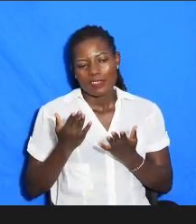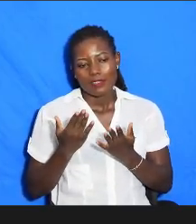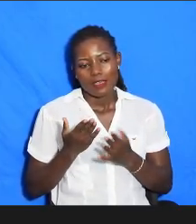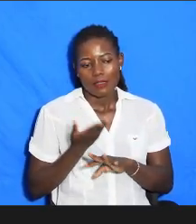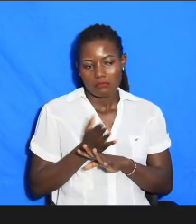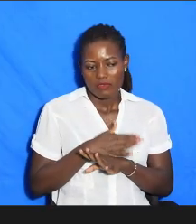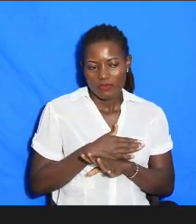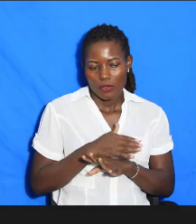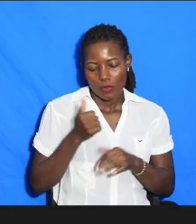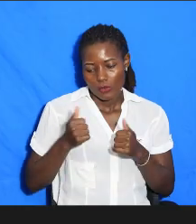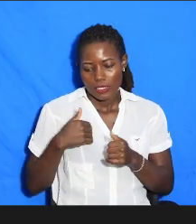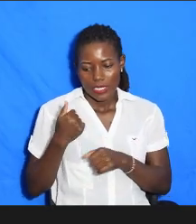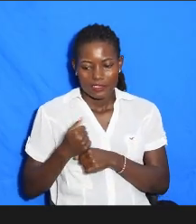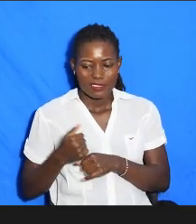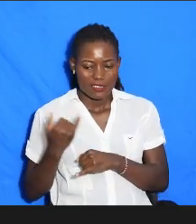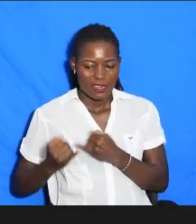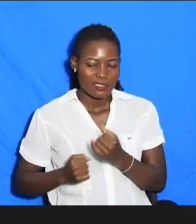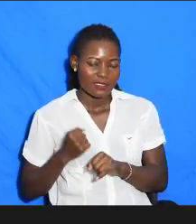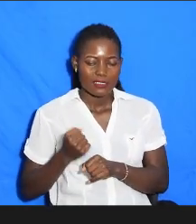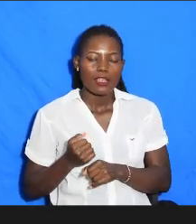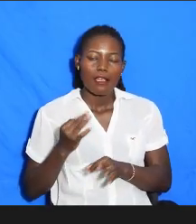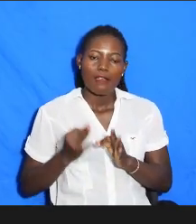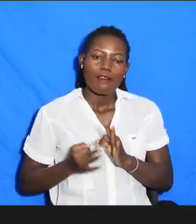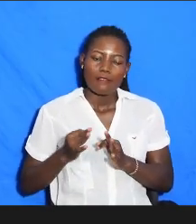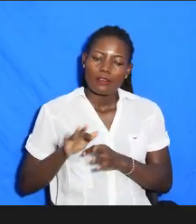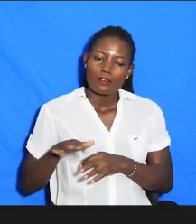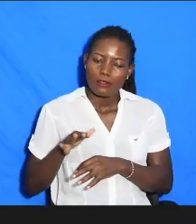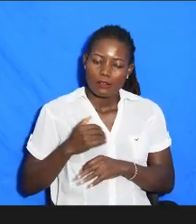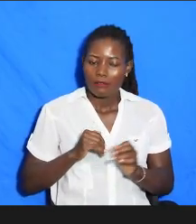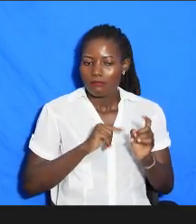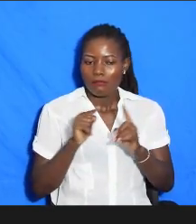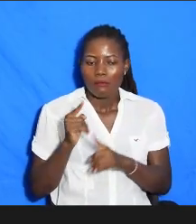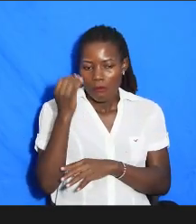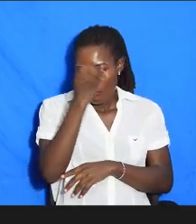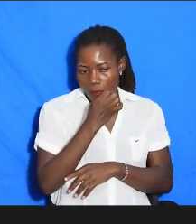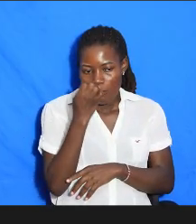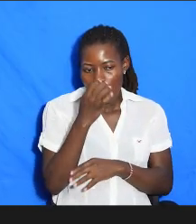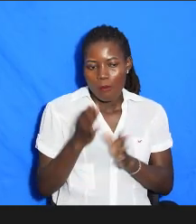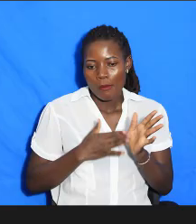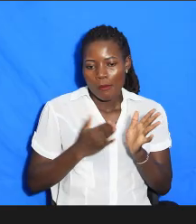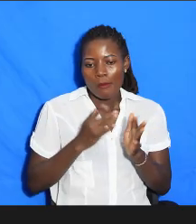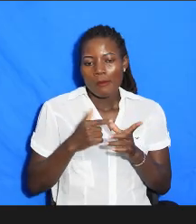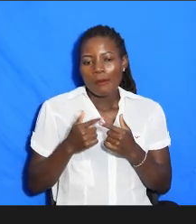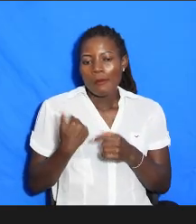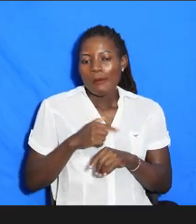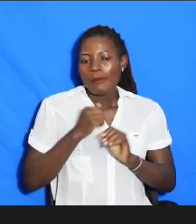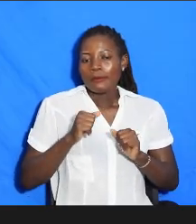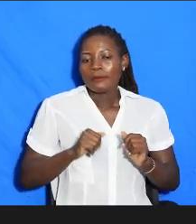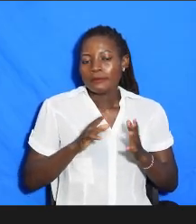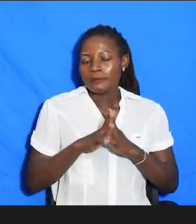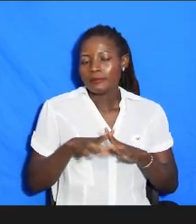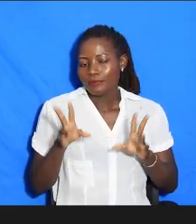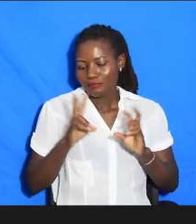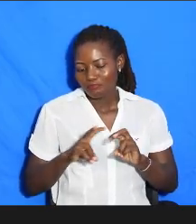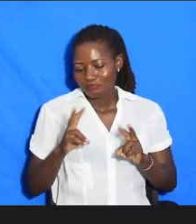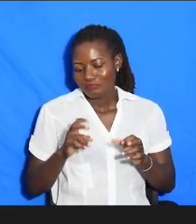that I did last year, if the area that I went, either in Europe that was fast, we can look into it and see that we can